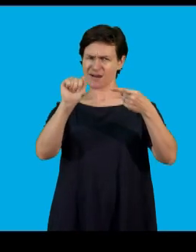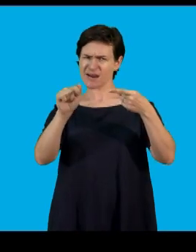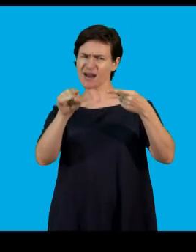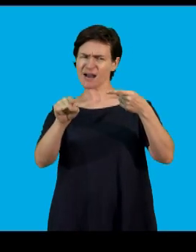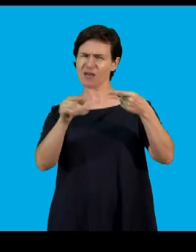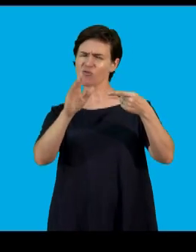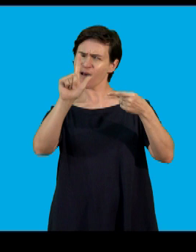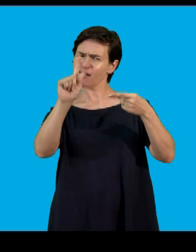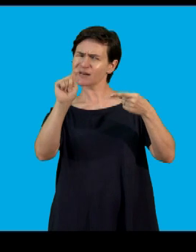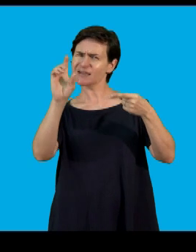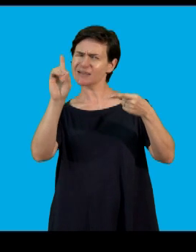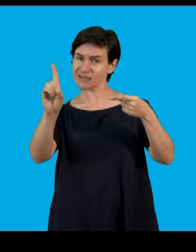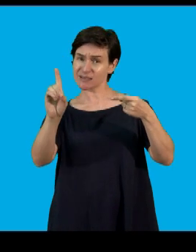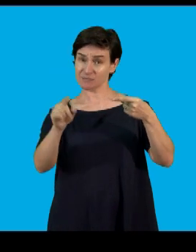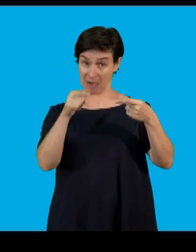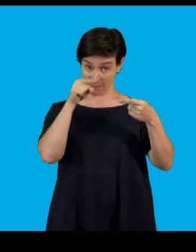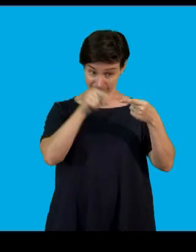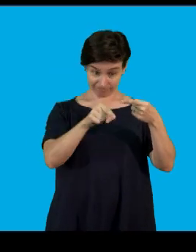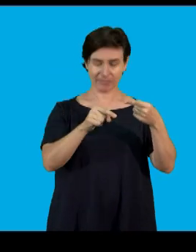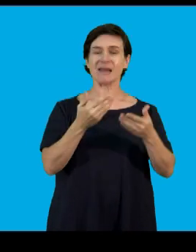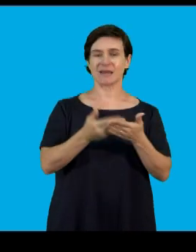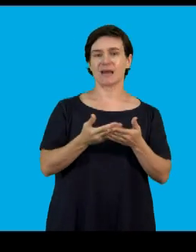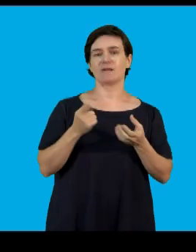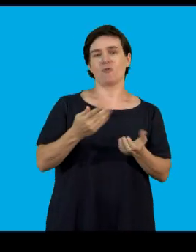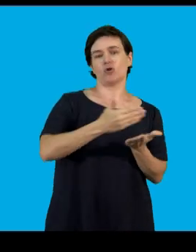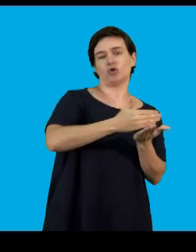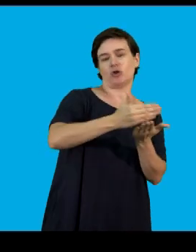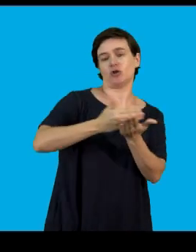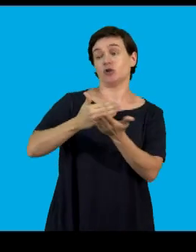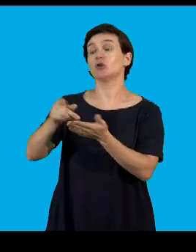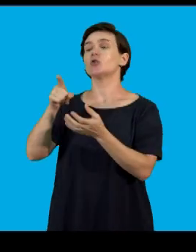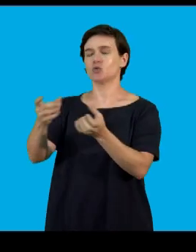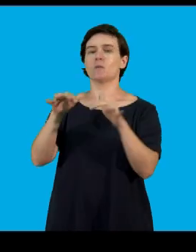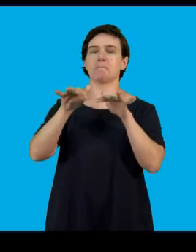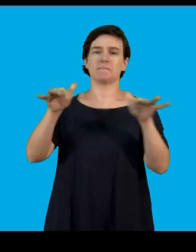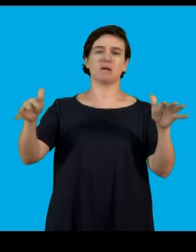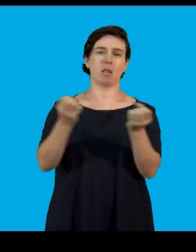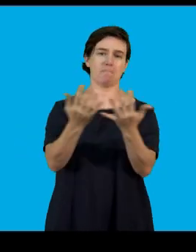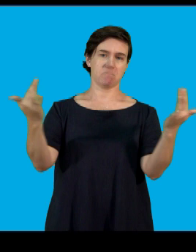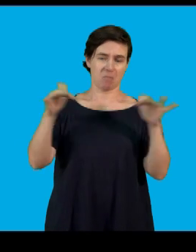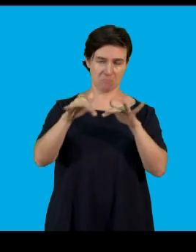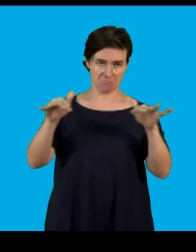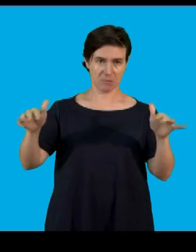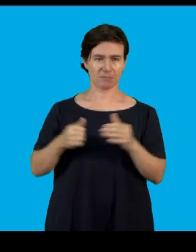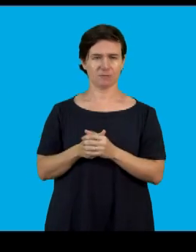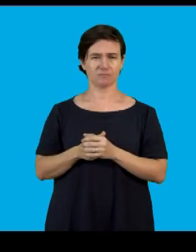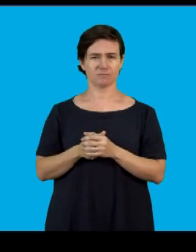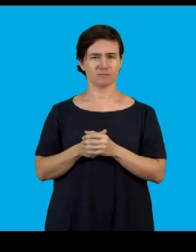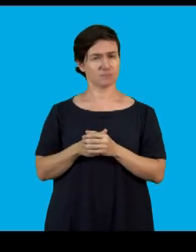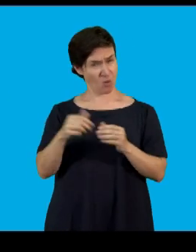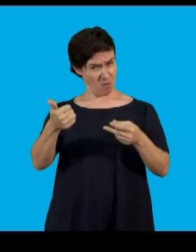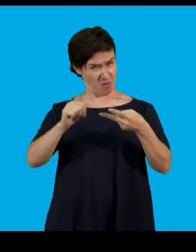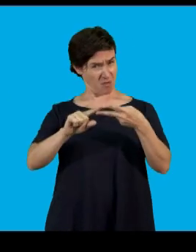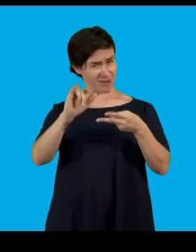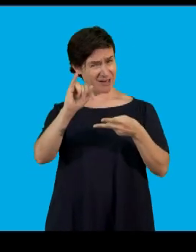raising capital by issuing shares to the public. Remember, an invitation to the public to come buy shares is a prospectus. So who